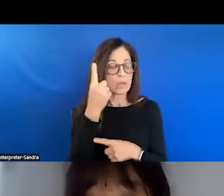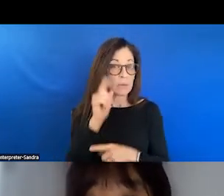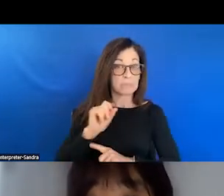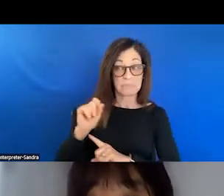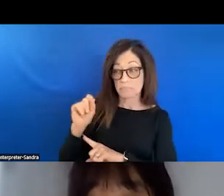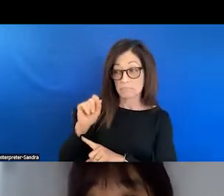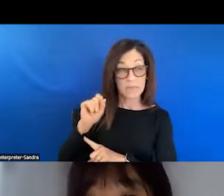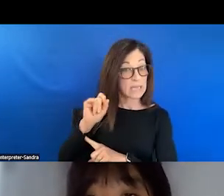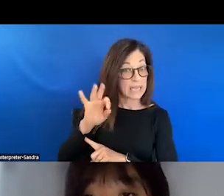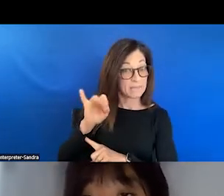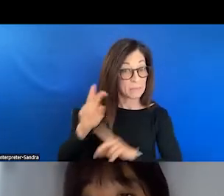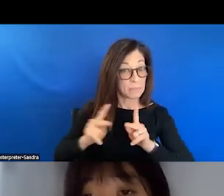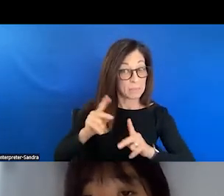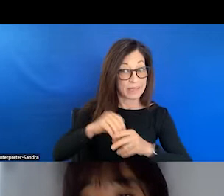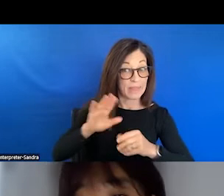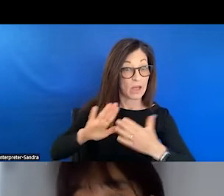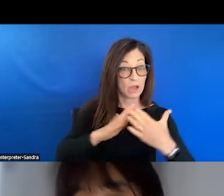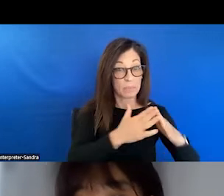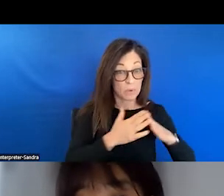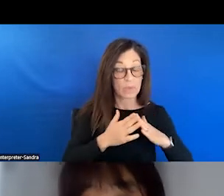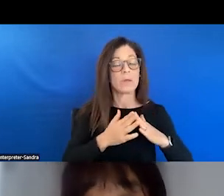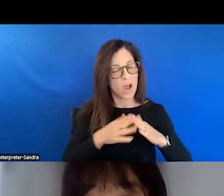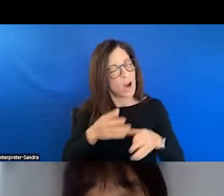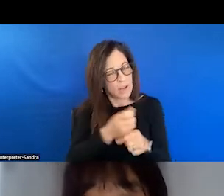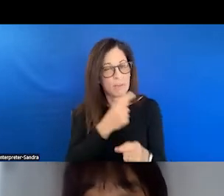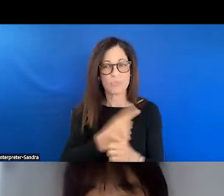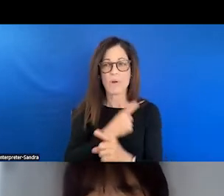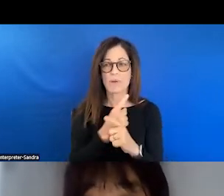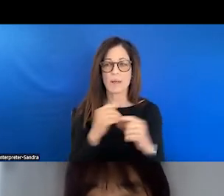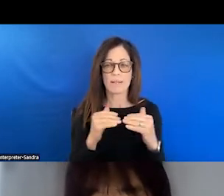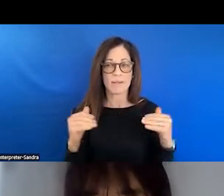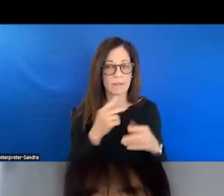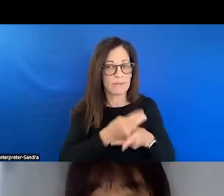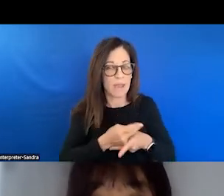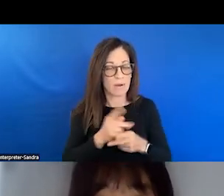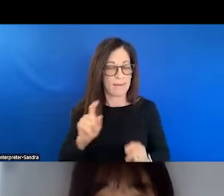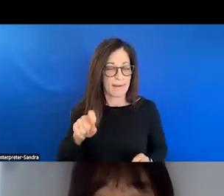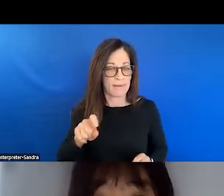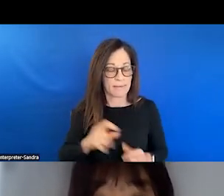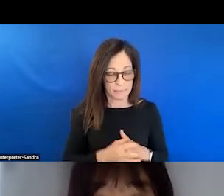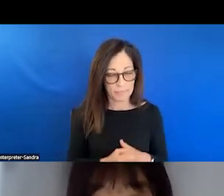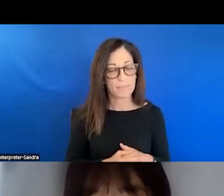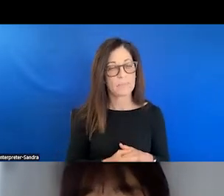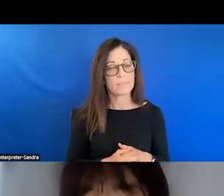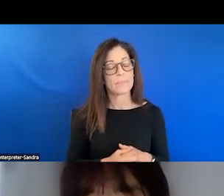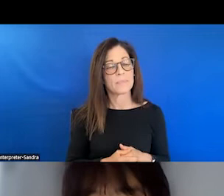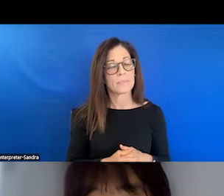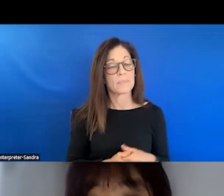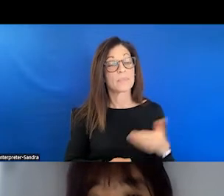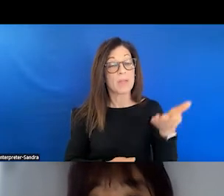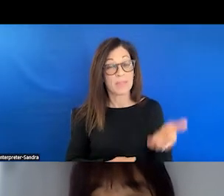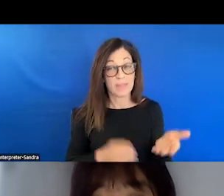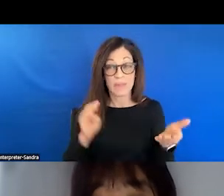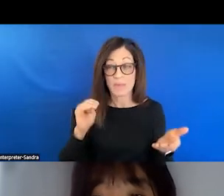the individuals in their community are getting the appropriate level of the care that they need. So here in this module,